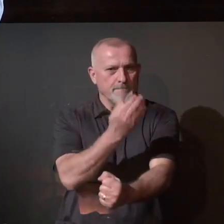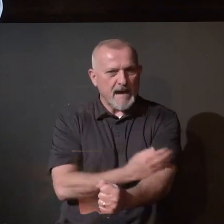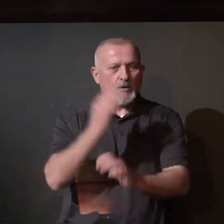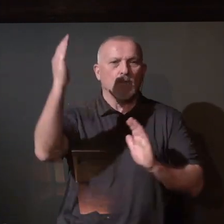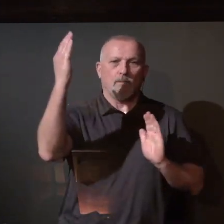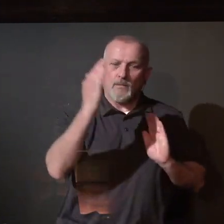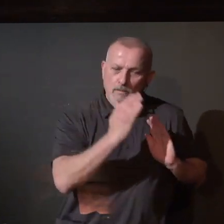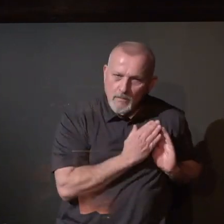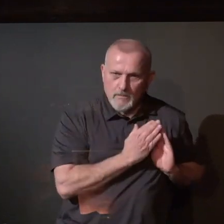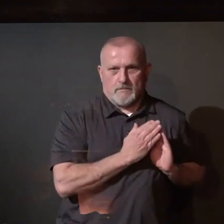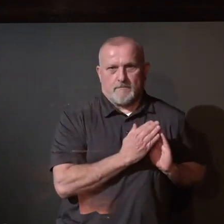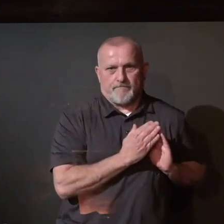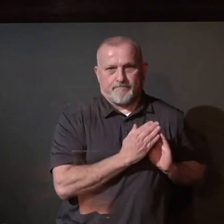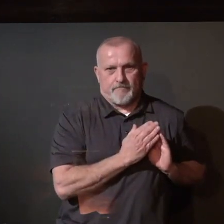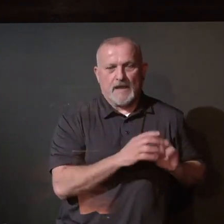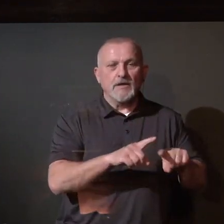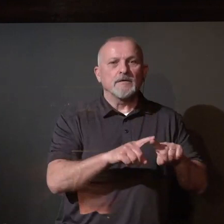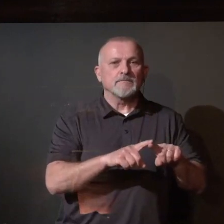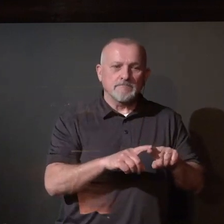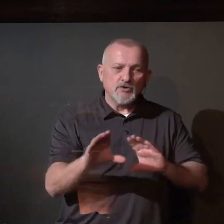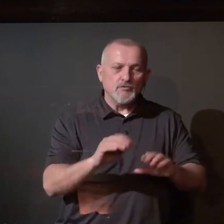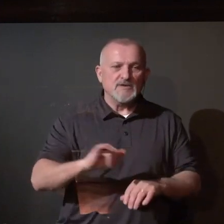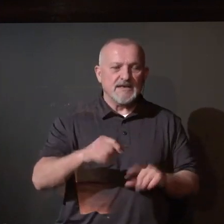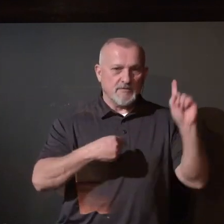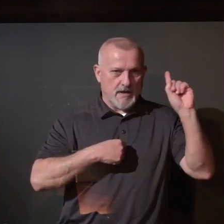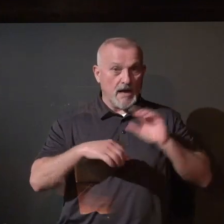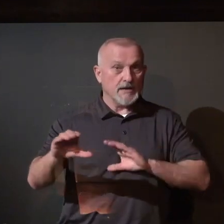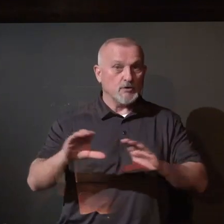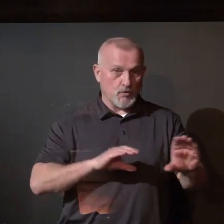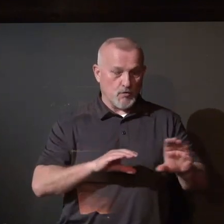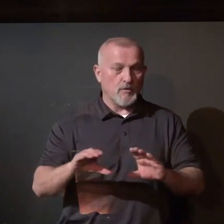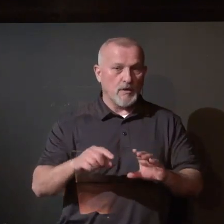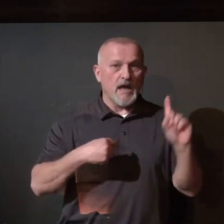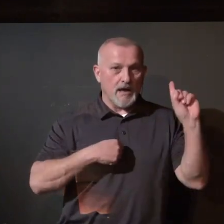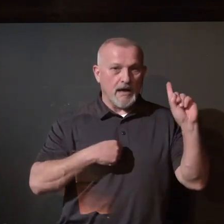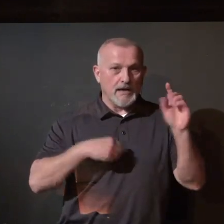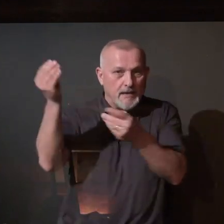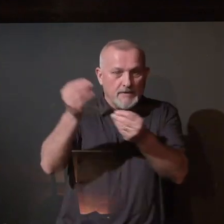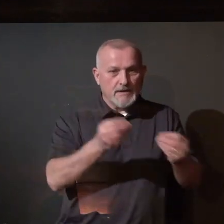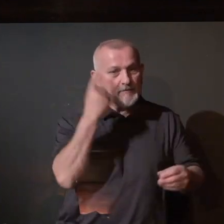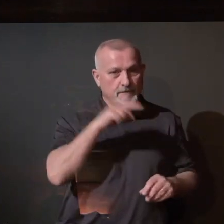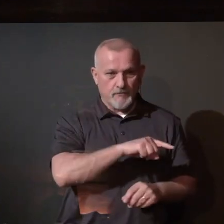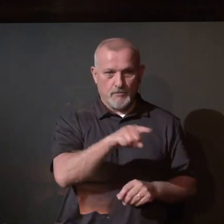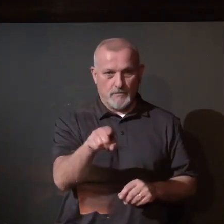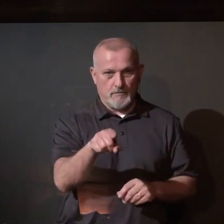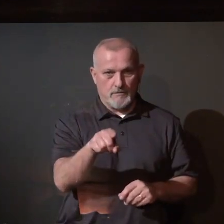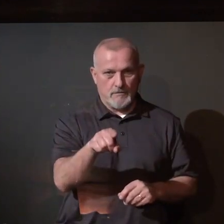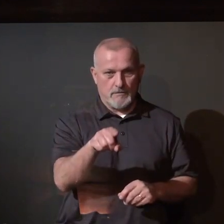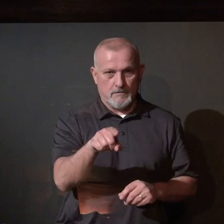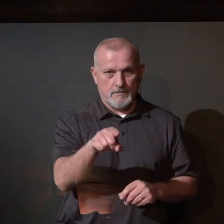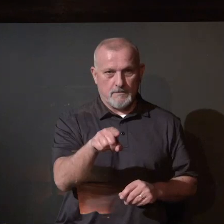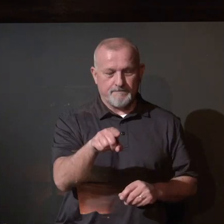depended upon to do the things I do. And I'm going to give that to you. You see what I'm saying? Now, I don't